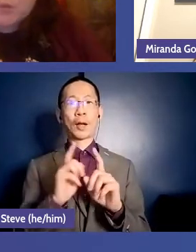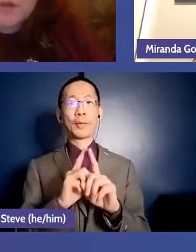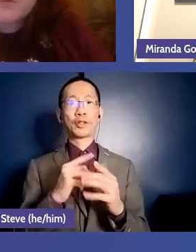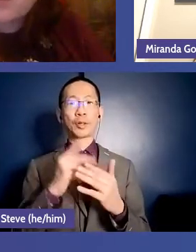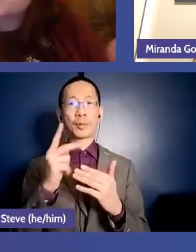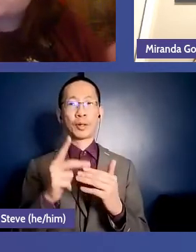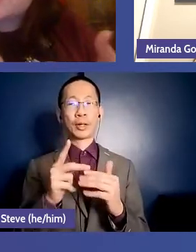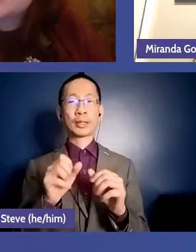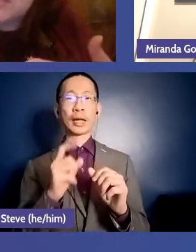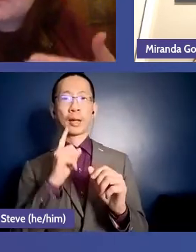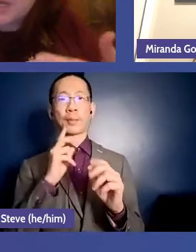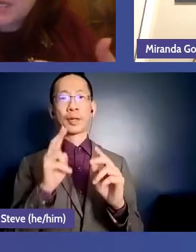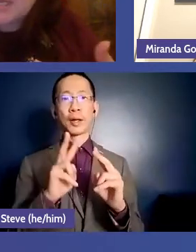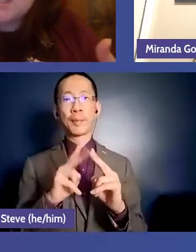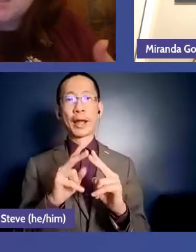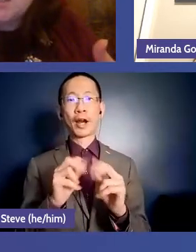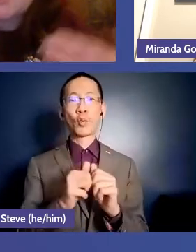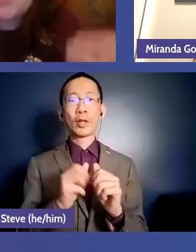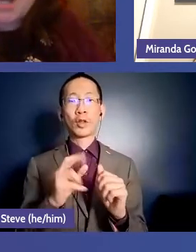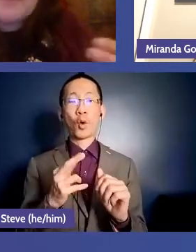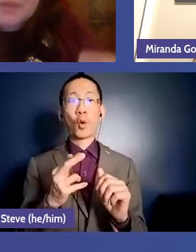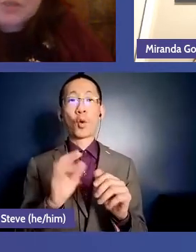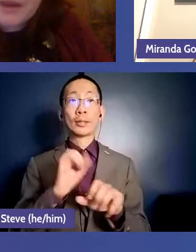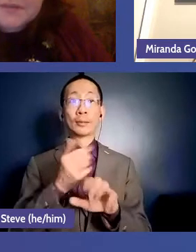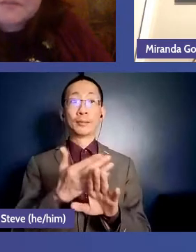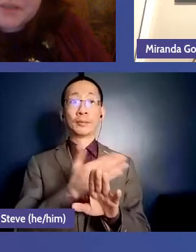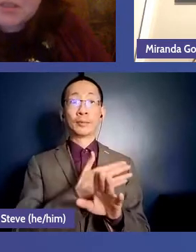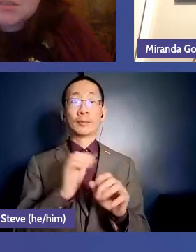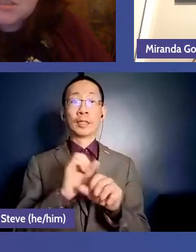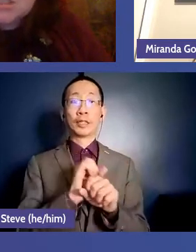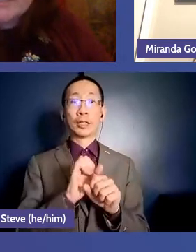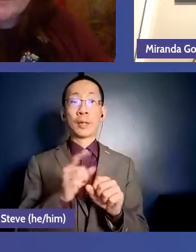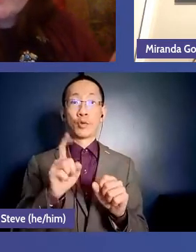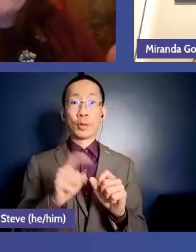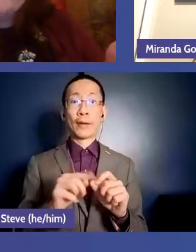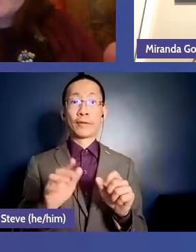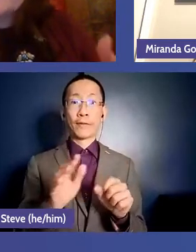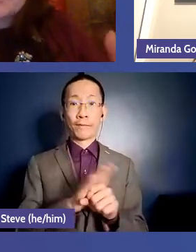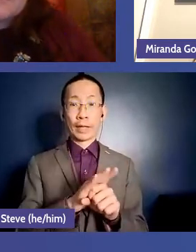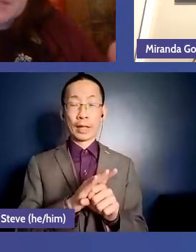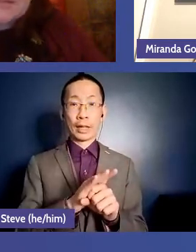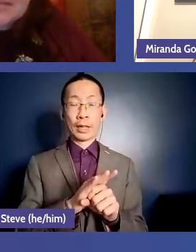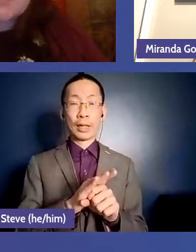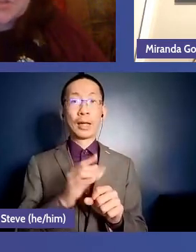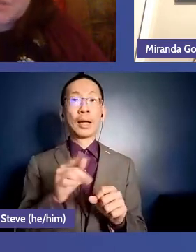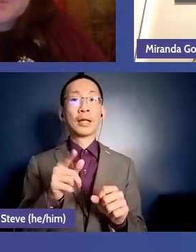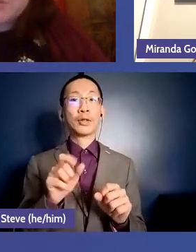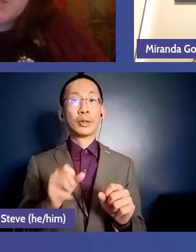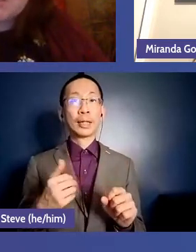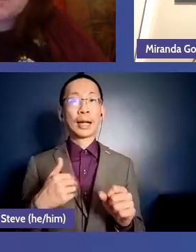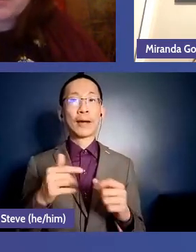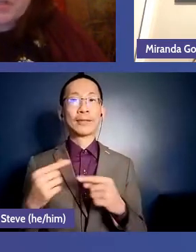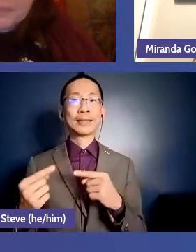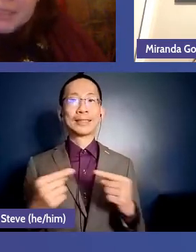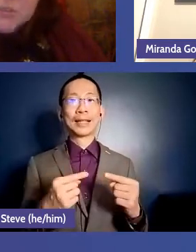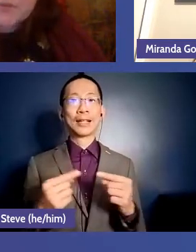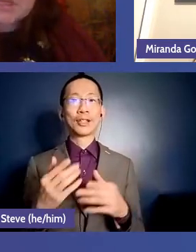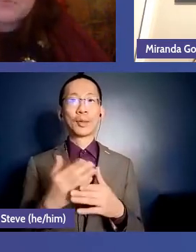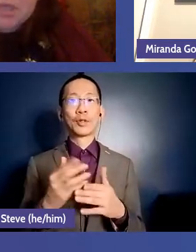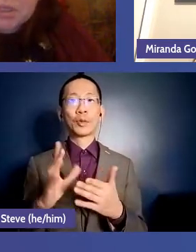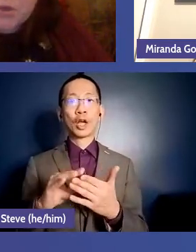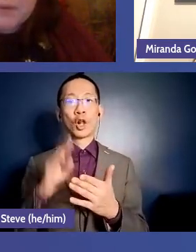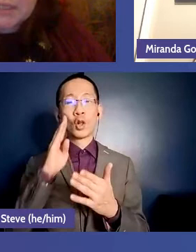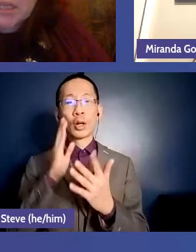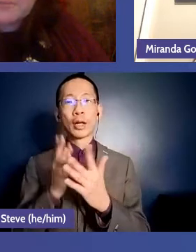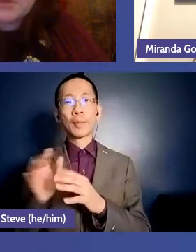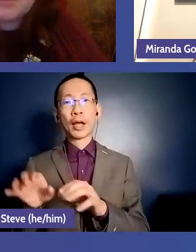often be paired with or superseded by a job that you have to fill. And there can be this tension between learning by doing